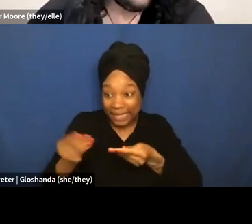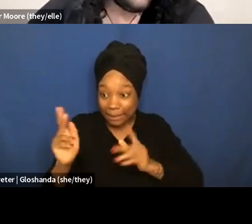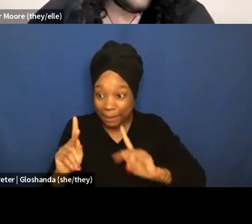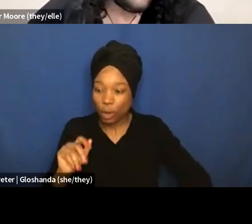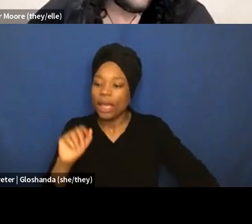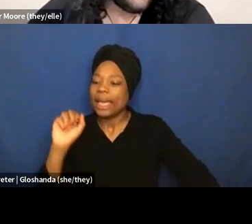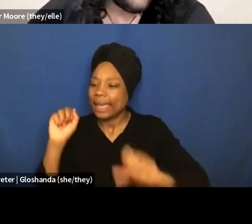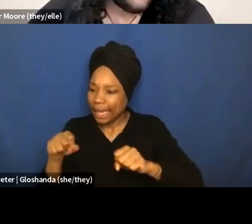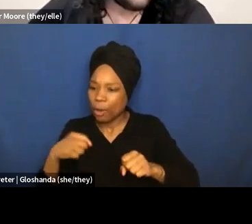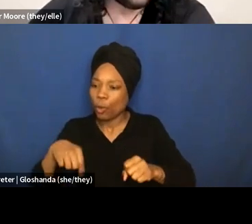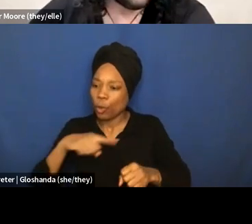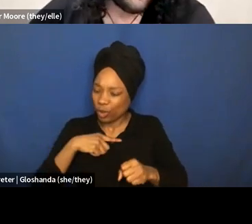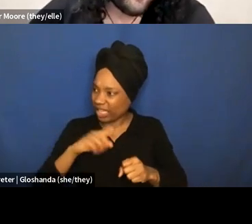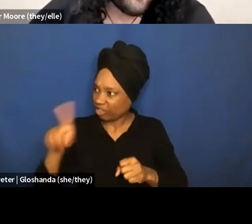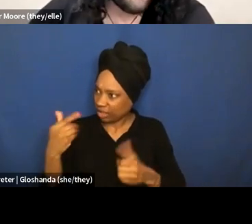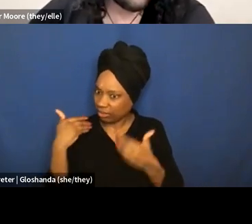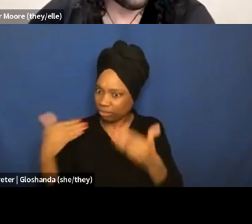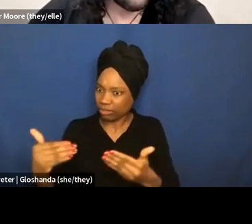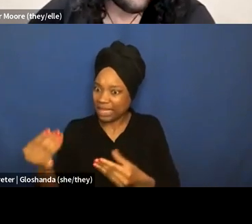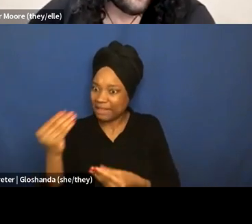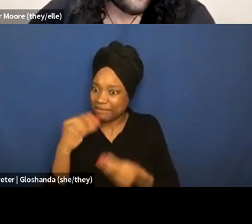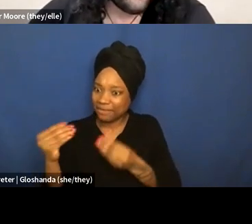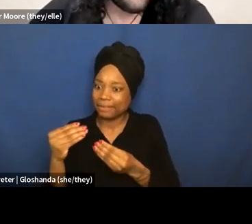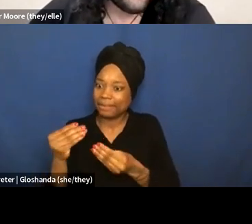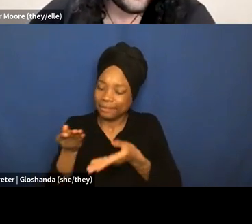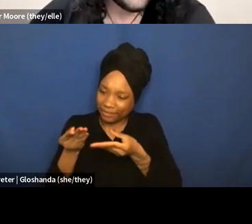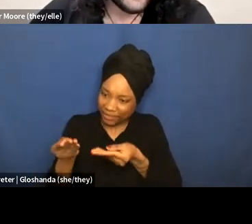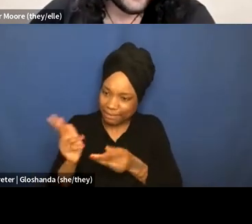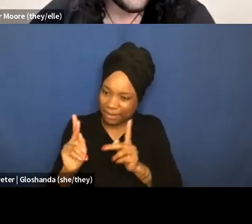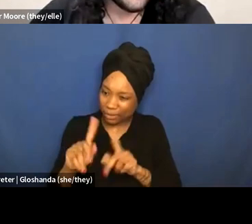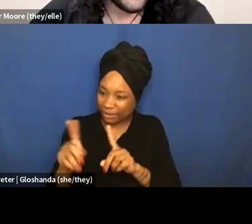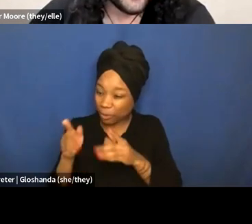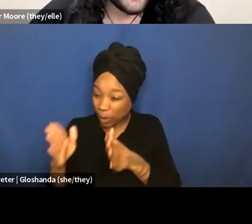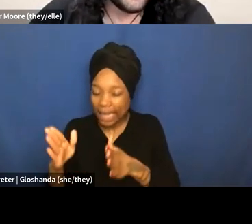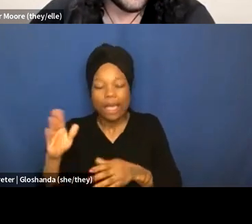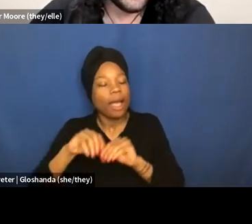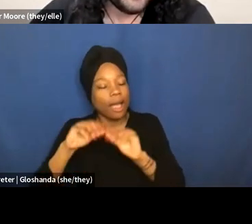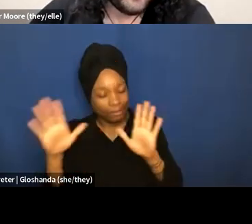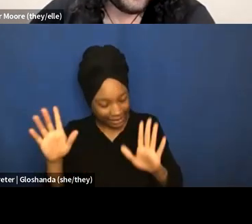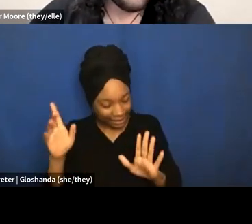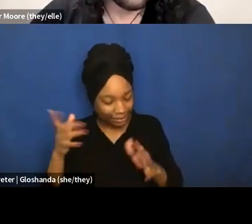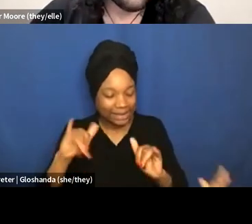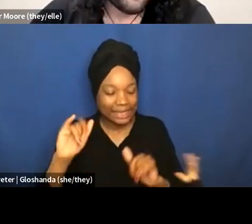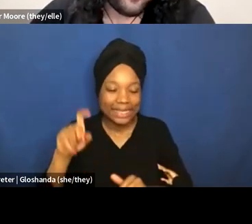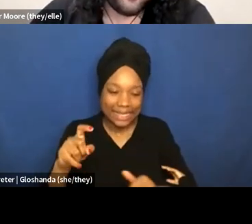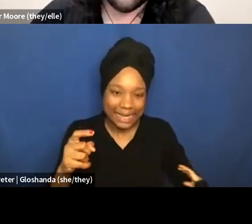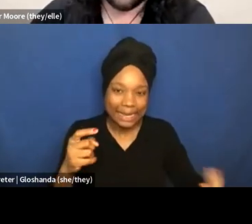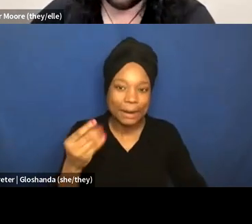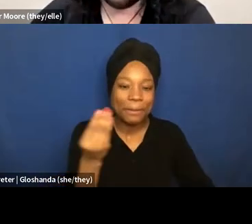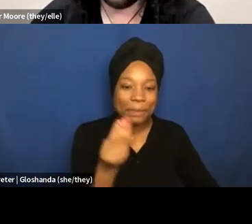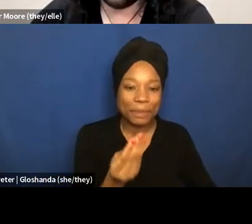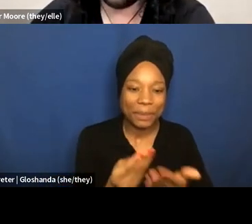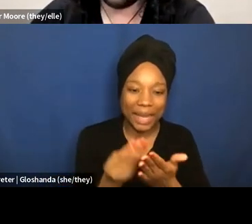in some way? Obviously there has to, in the system, money still has to happen somewhere in there. And again, that's